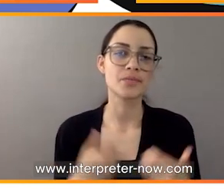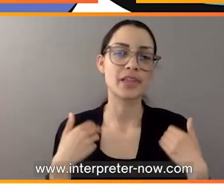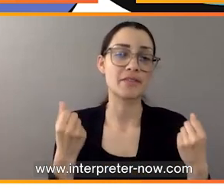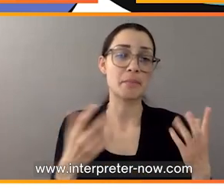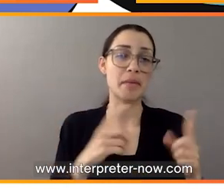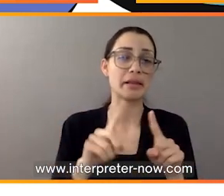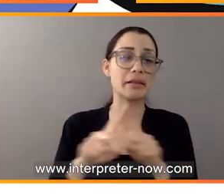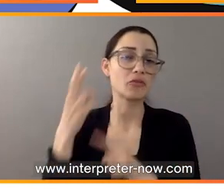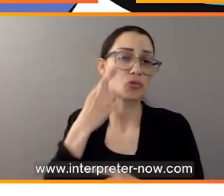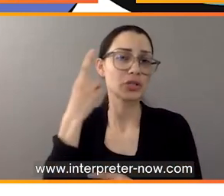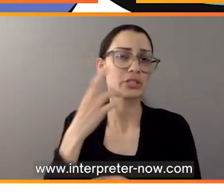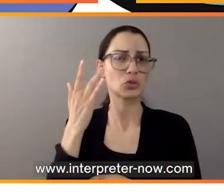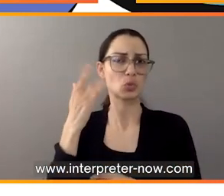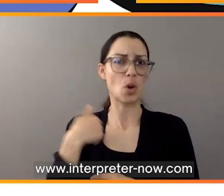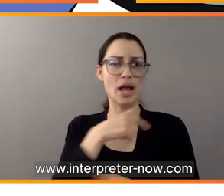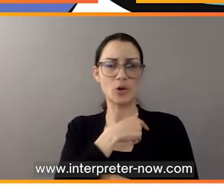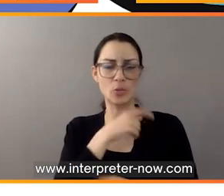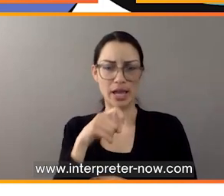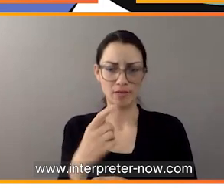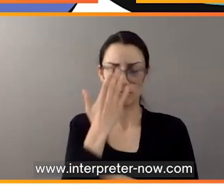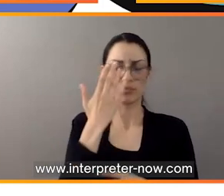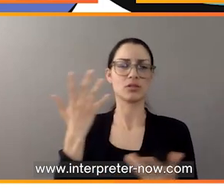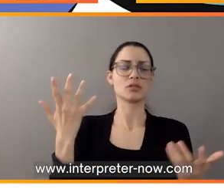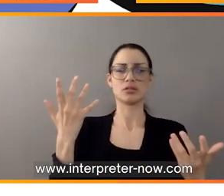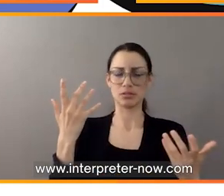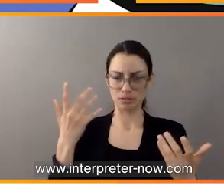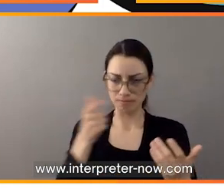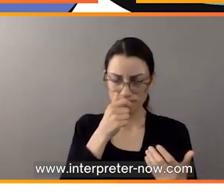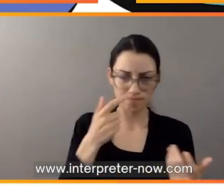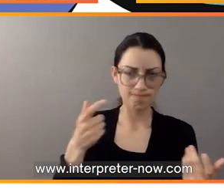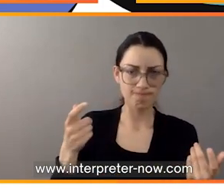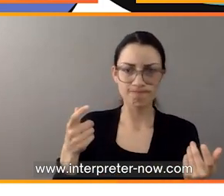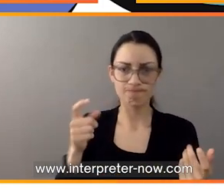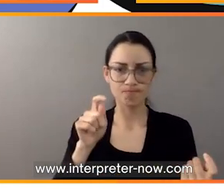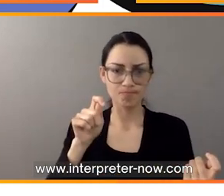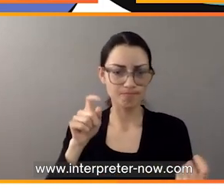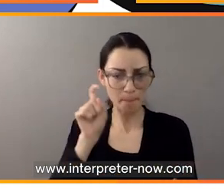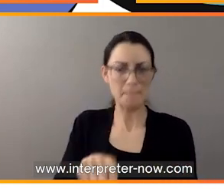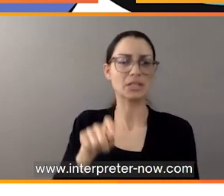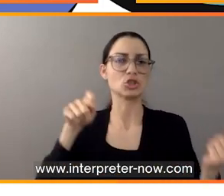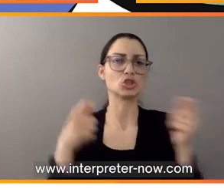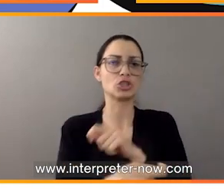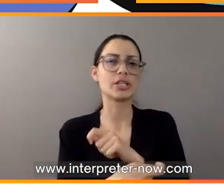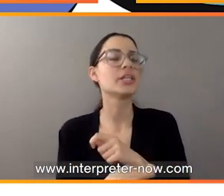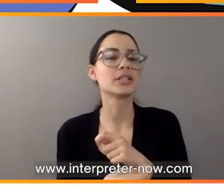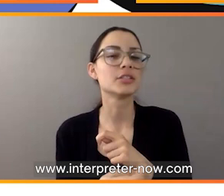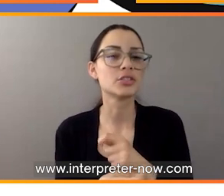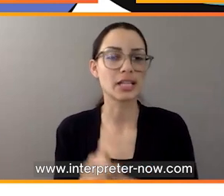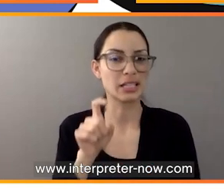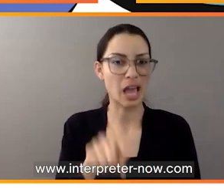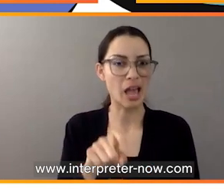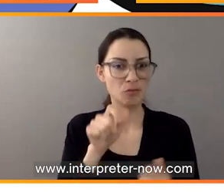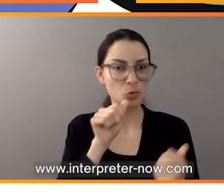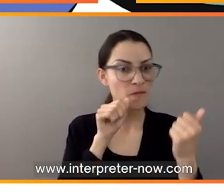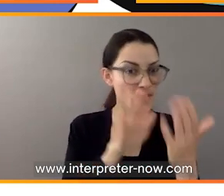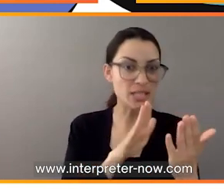we're confronted with change, a need for change and need to deal with it immediately. That's right.